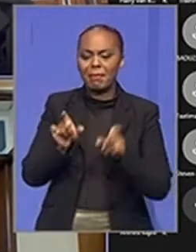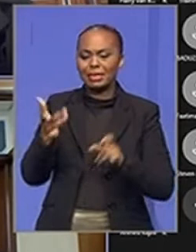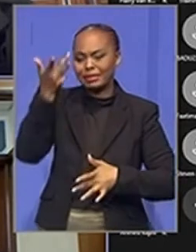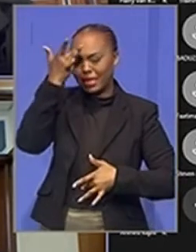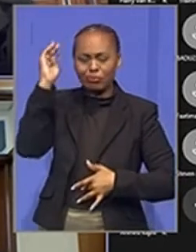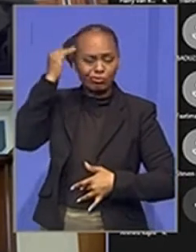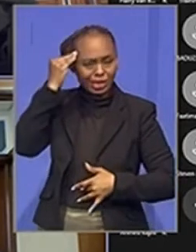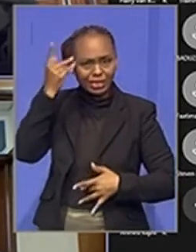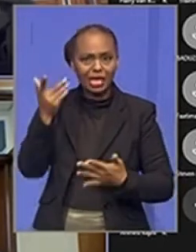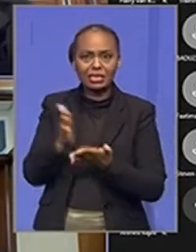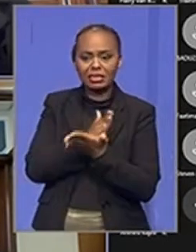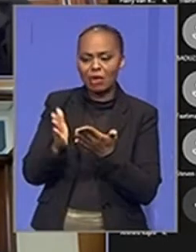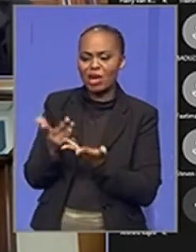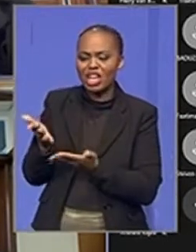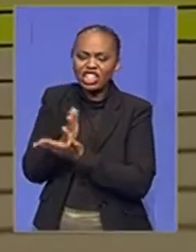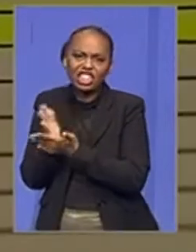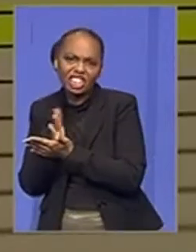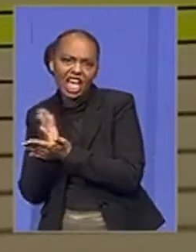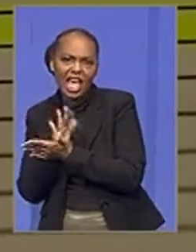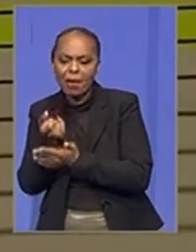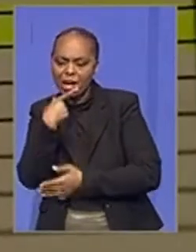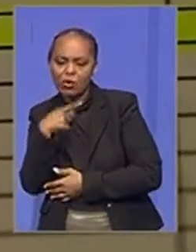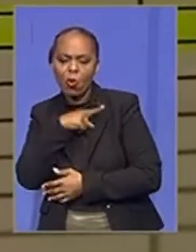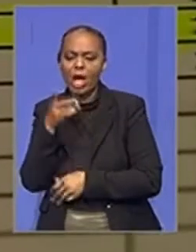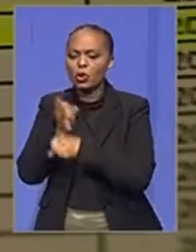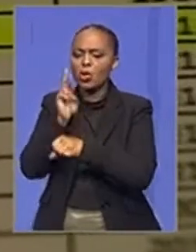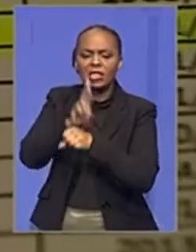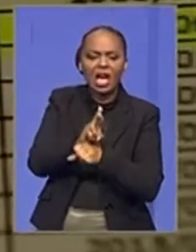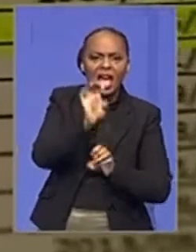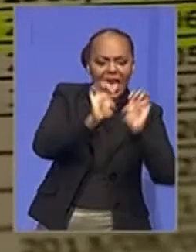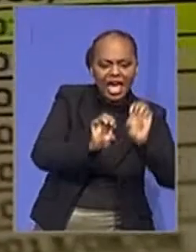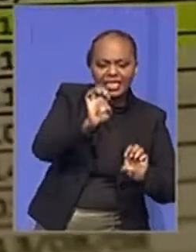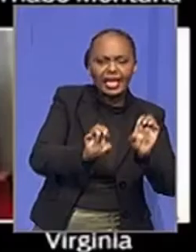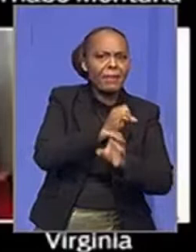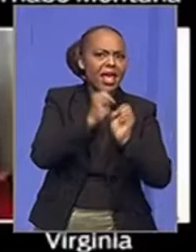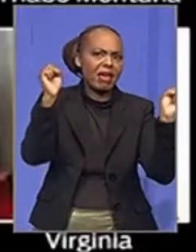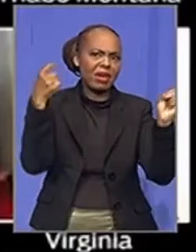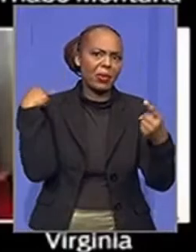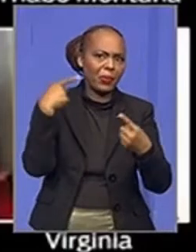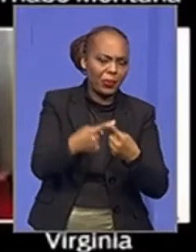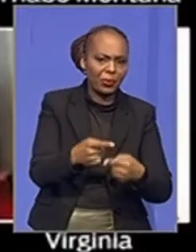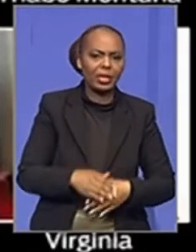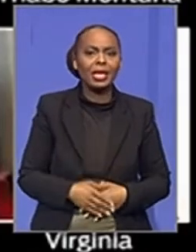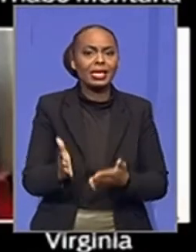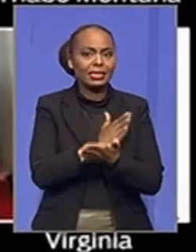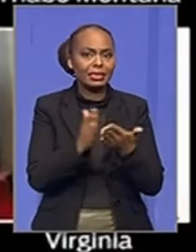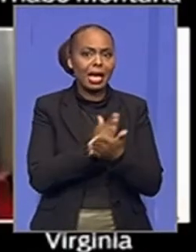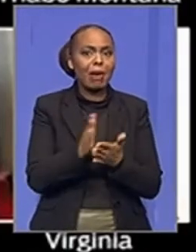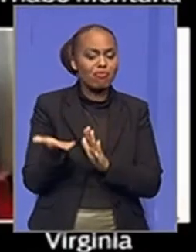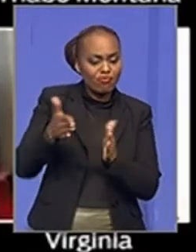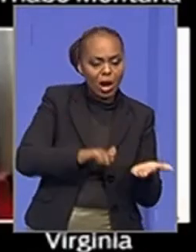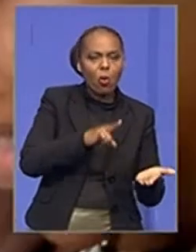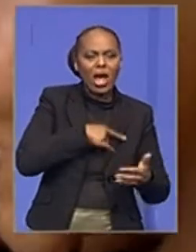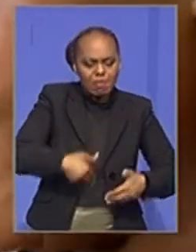sharing it because they were not seeing any doctors. balwetši ba monagano ba go feta lekgolo masomenne ba ile ba tlhokofala ka lebaka la tlala lenyora